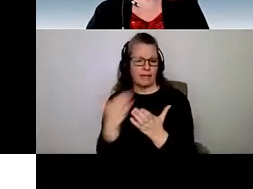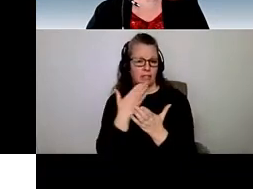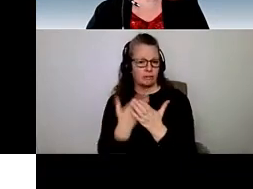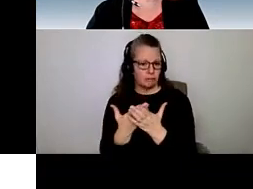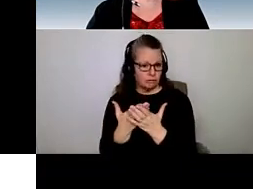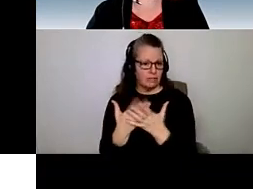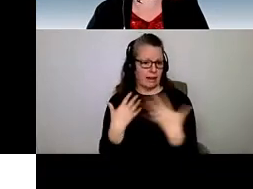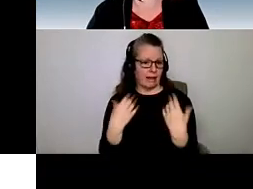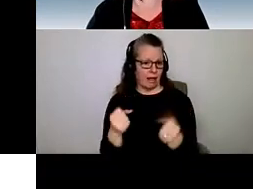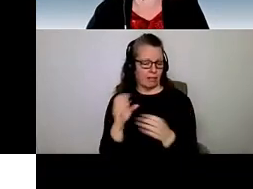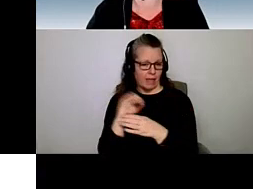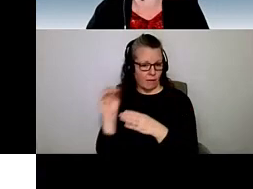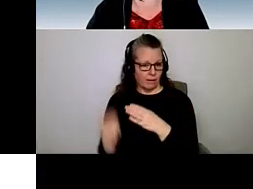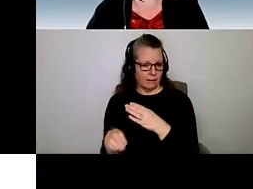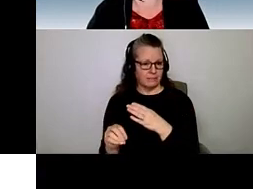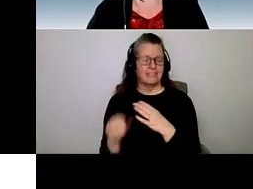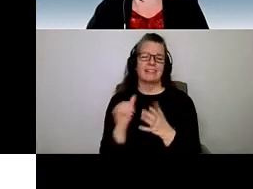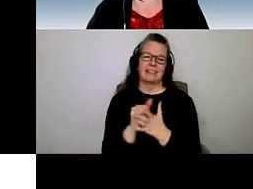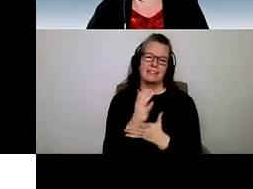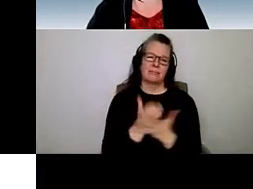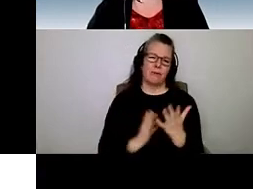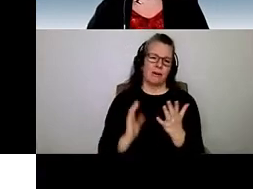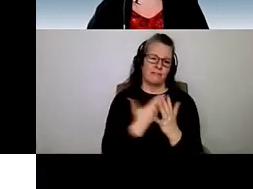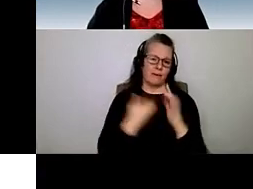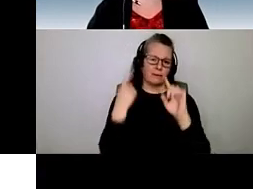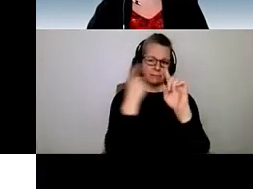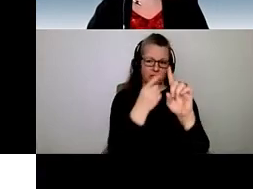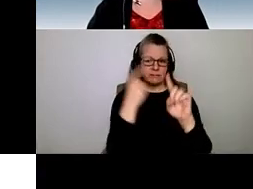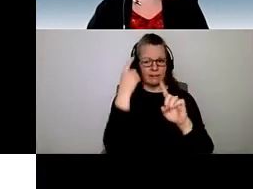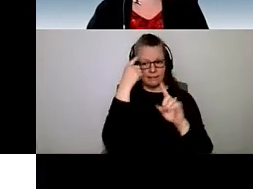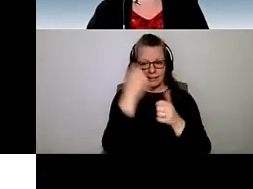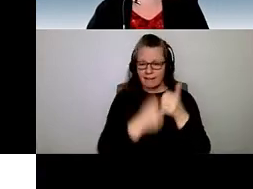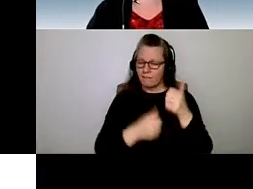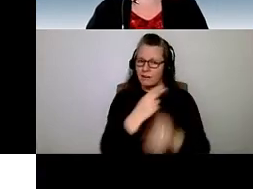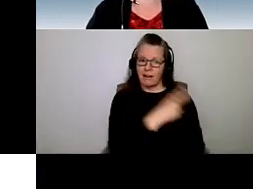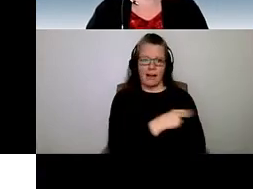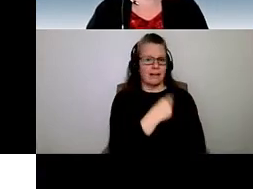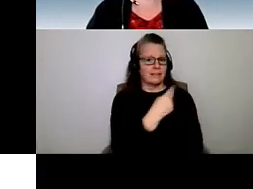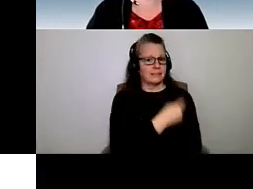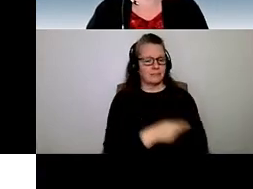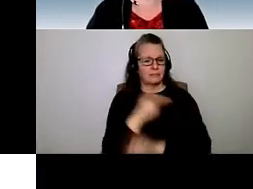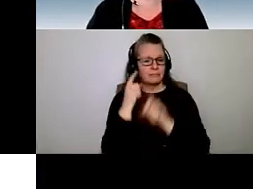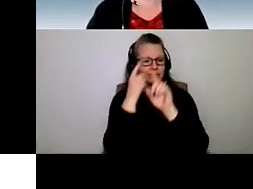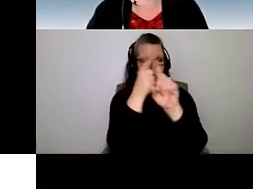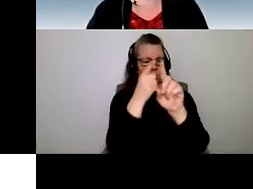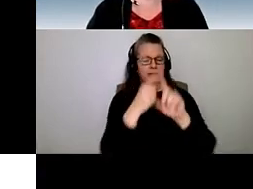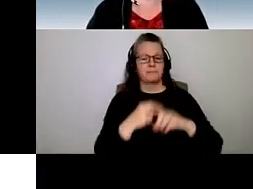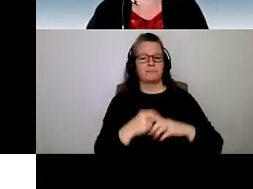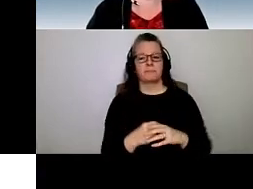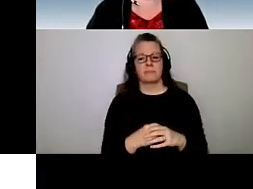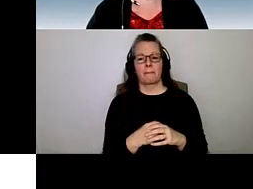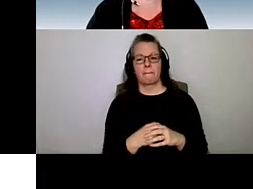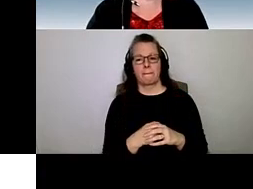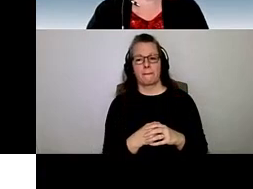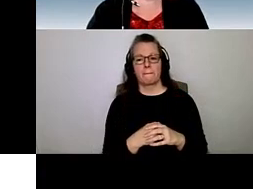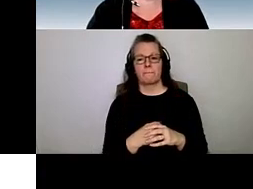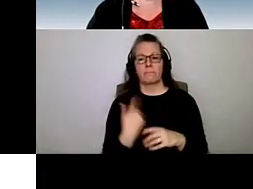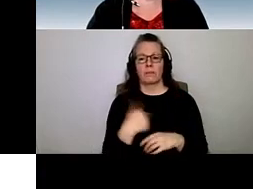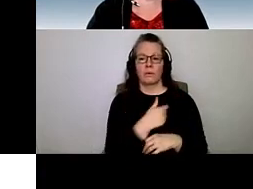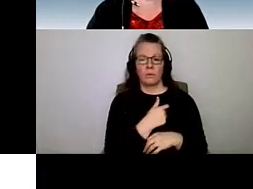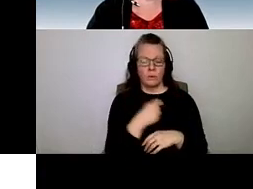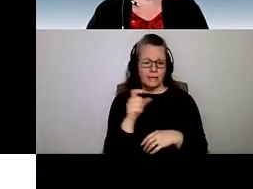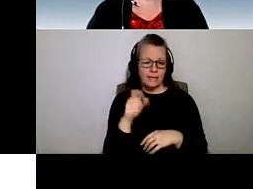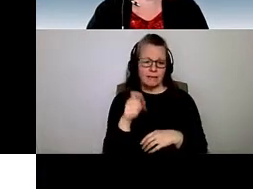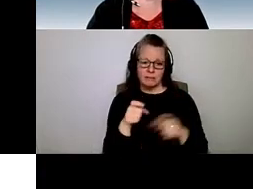outcomes, which is part of our mission, and I think every hospital's mission. So we've got to manage a variety